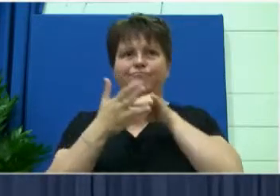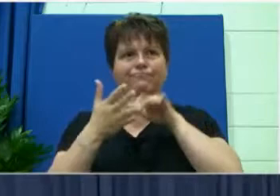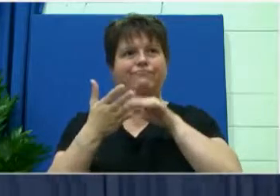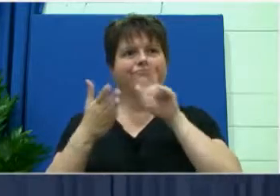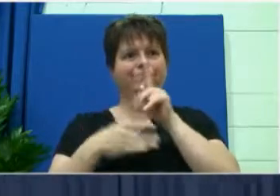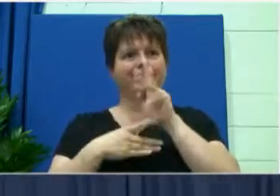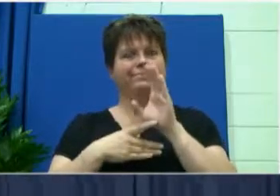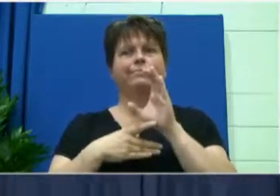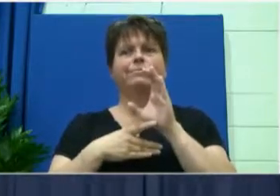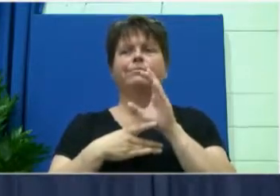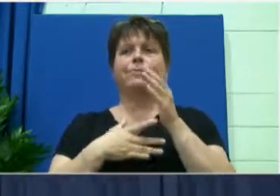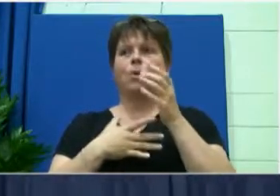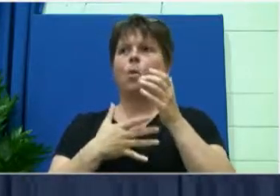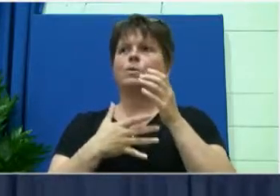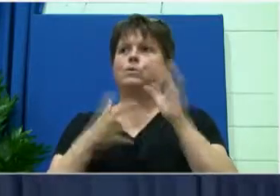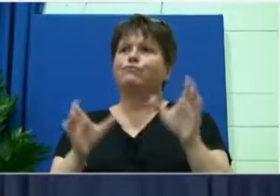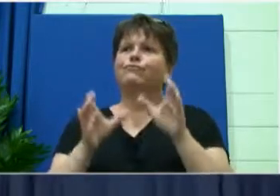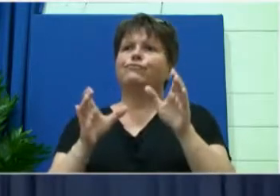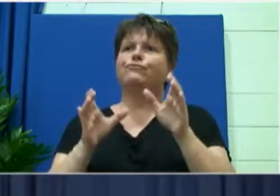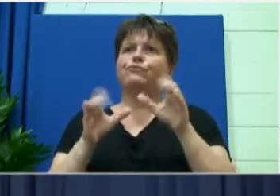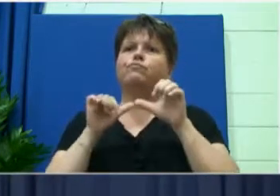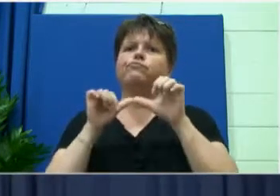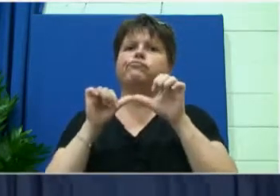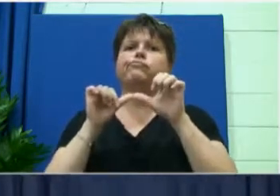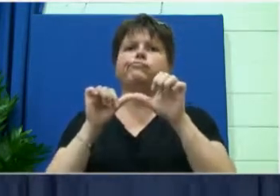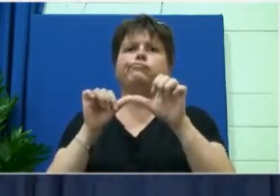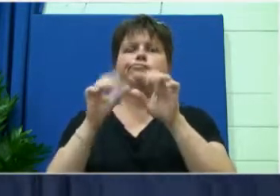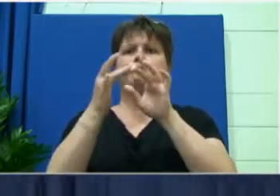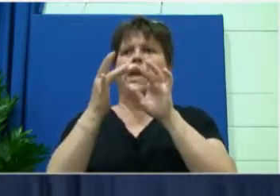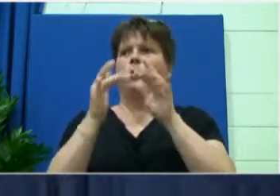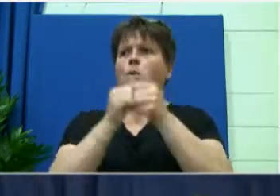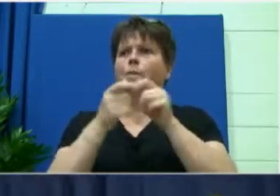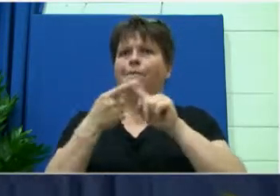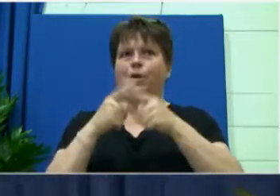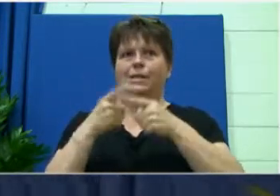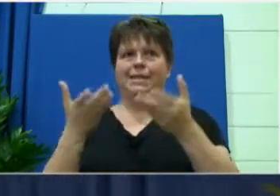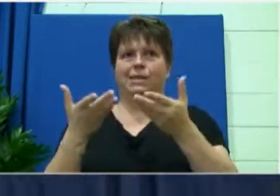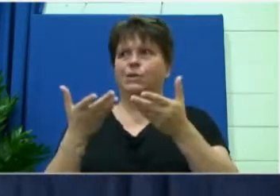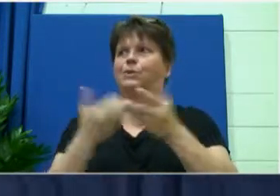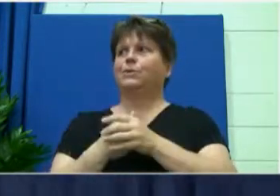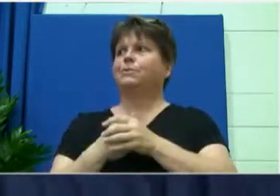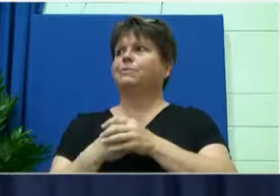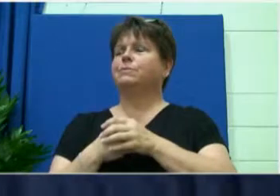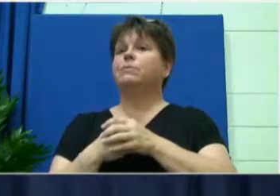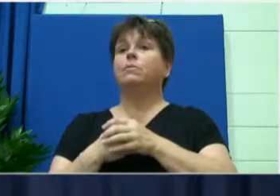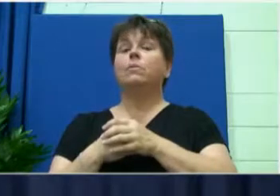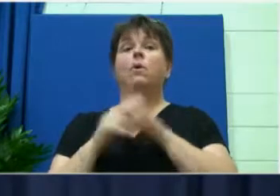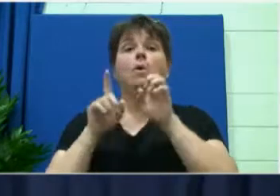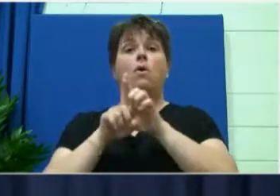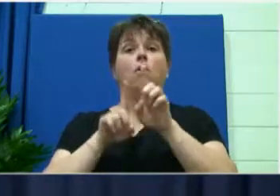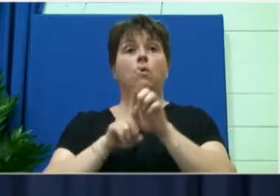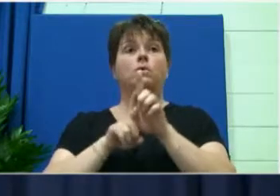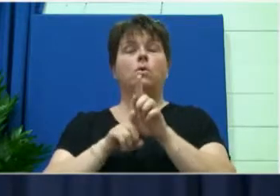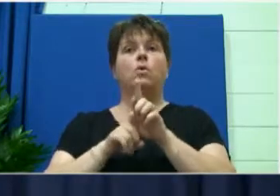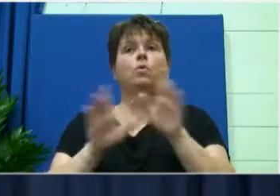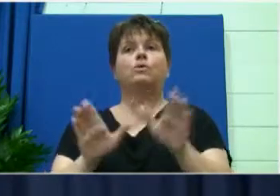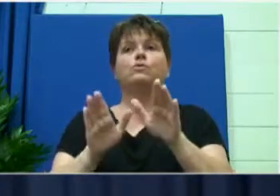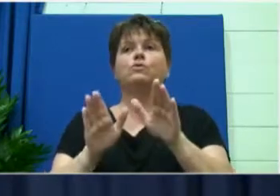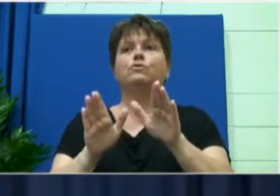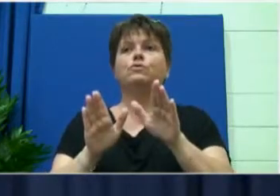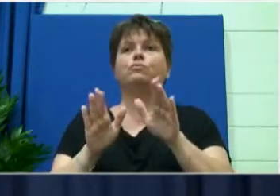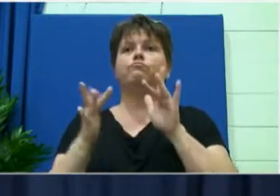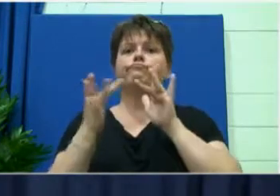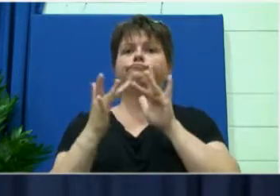We want to encourage you to continue that networking. I also encourage you all to stay in touch